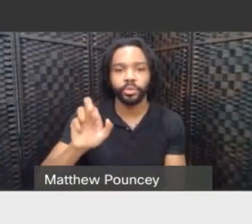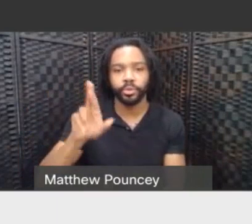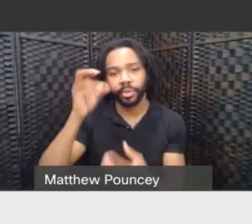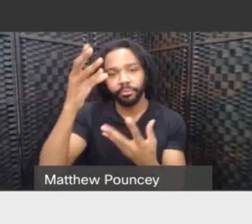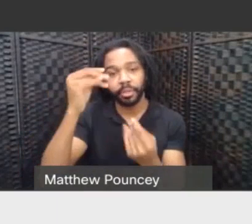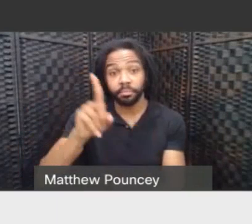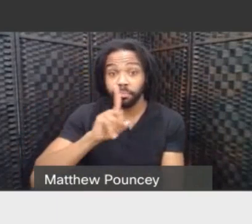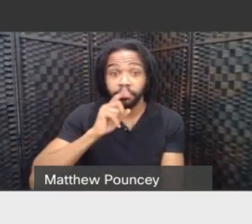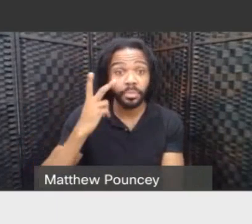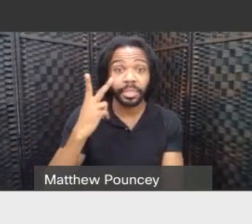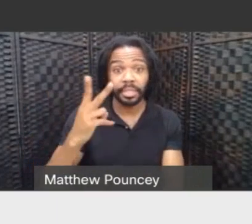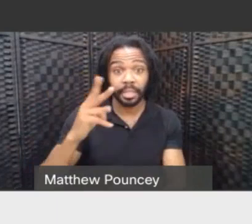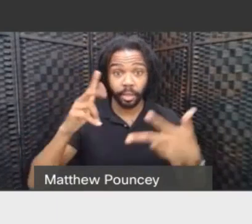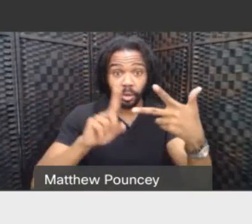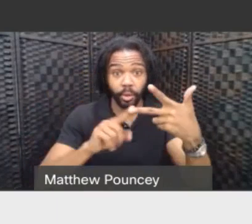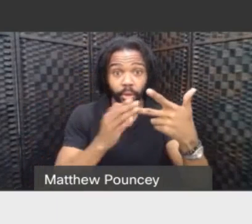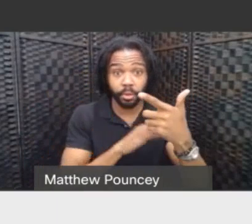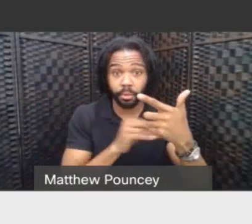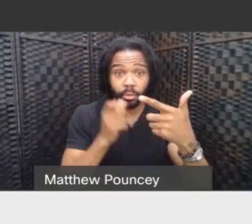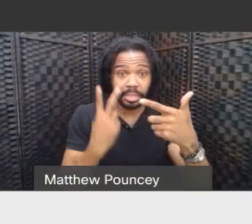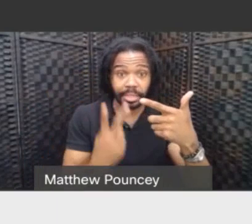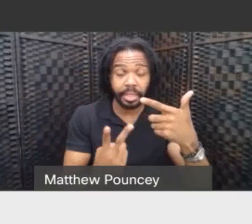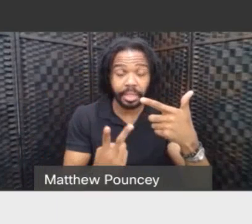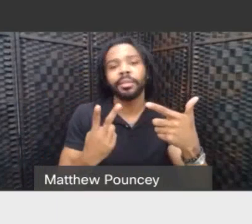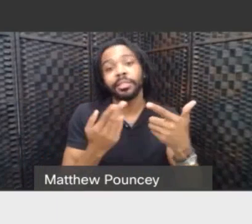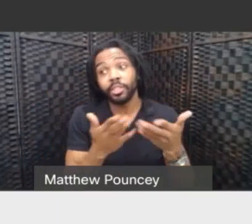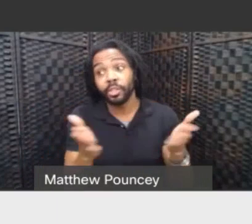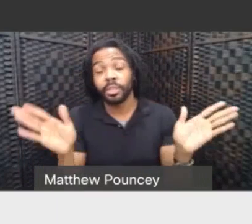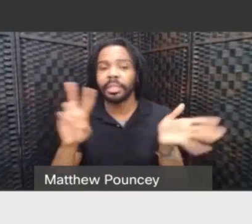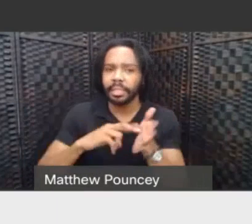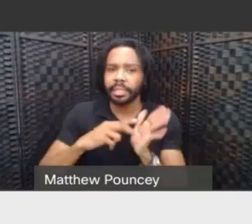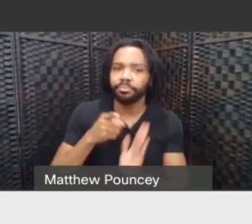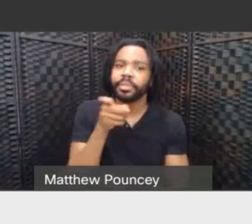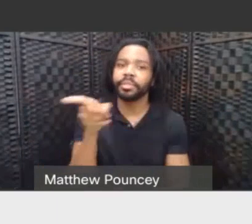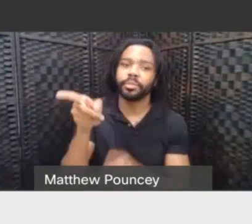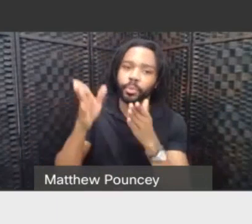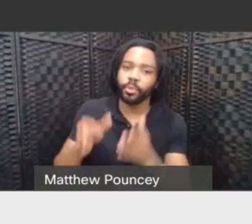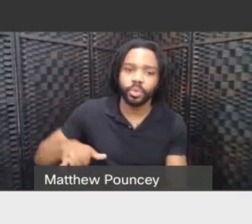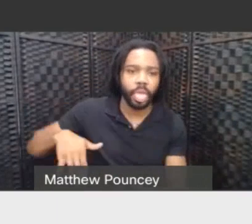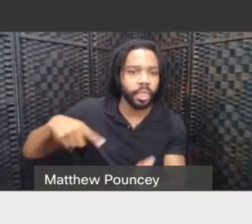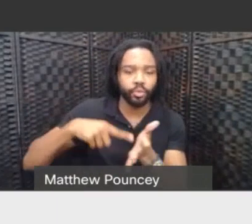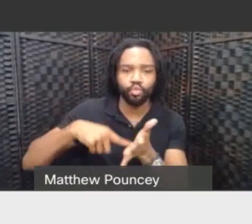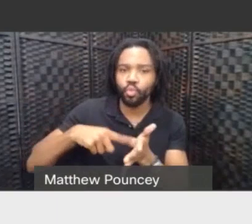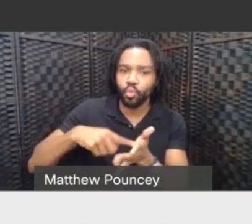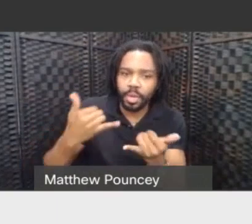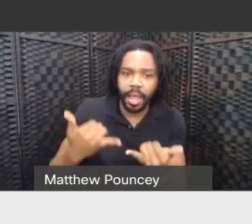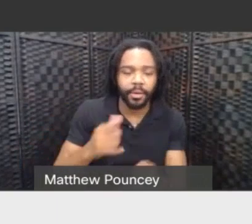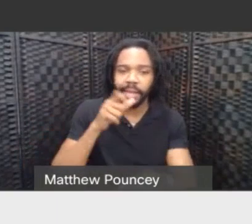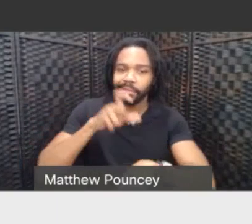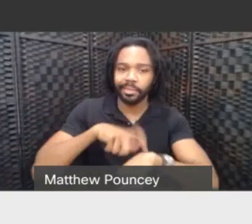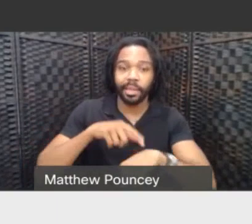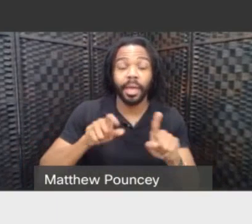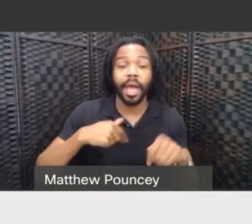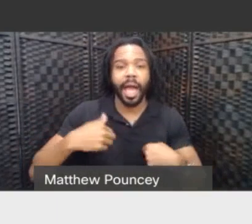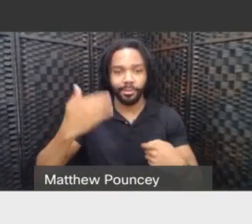seeing booster information generally, that means that the person is not yet due for a booster. But I do know I've been in the